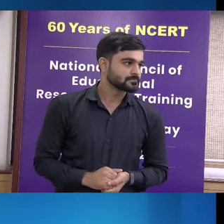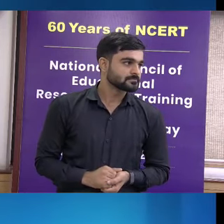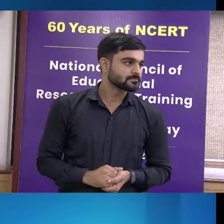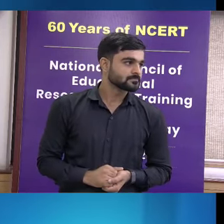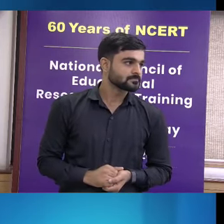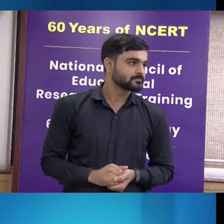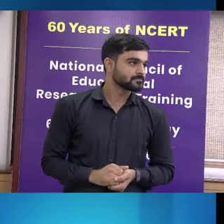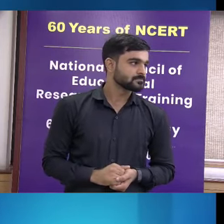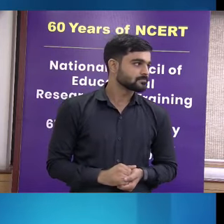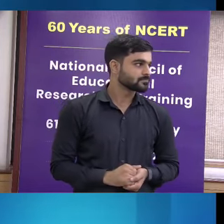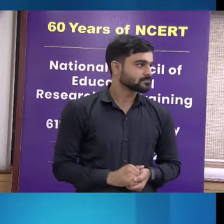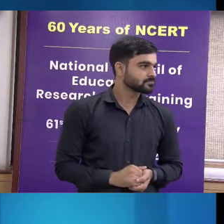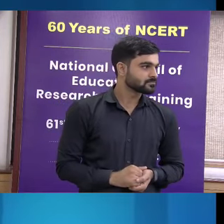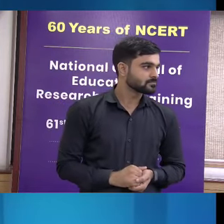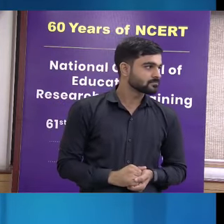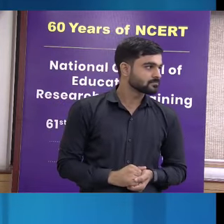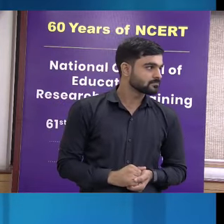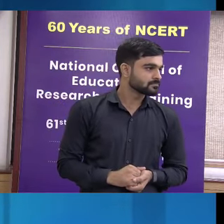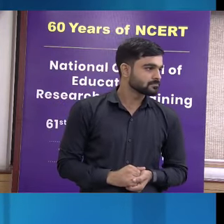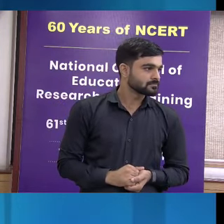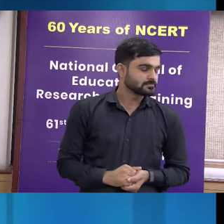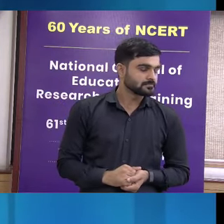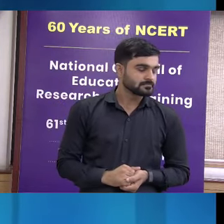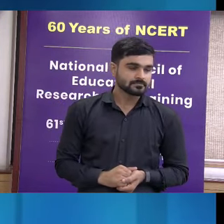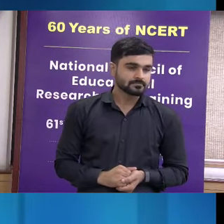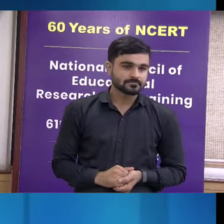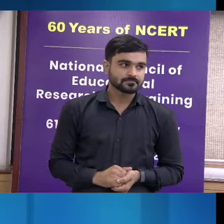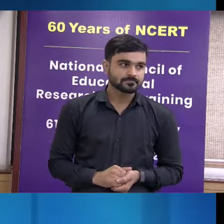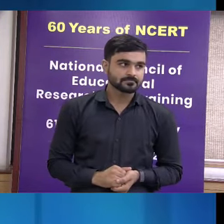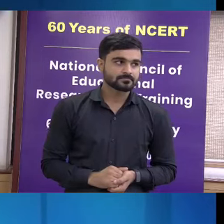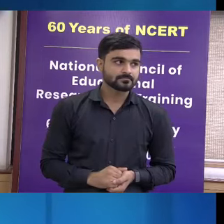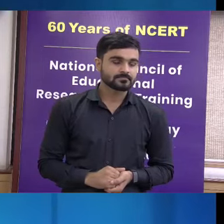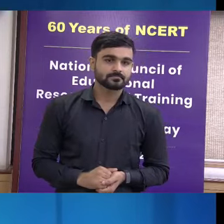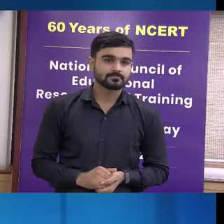Ma'am, you can speak from there.